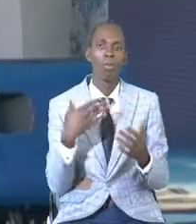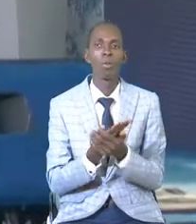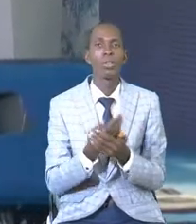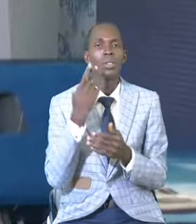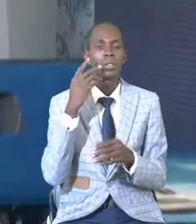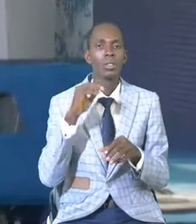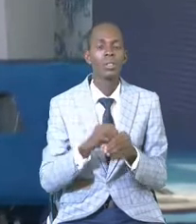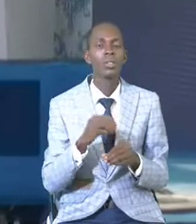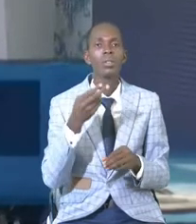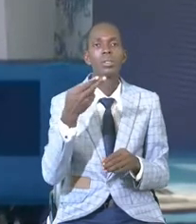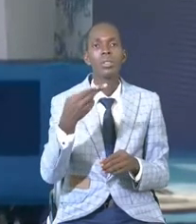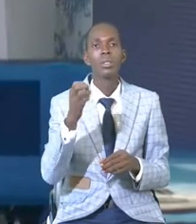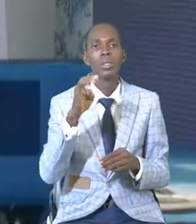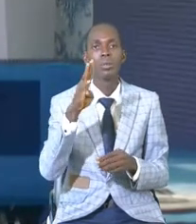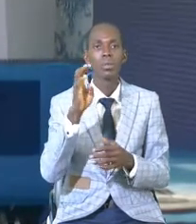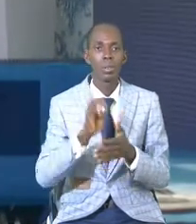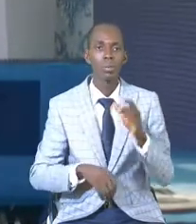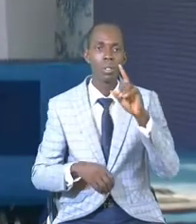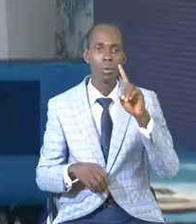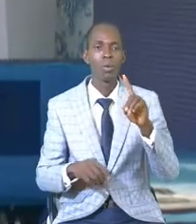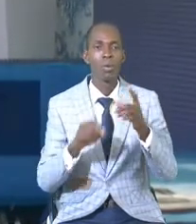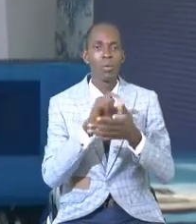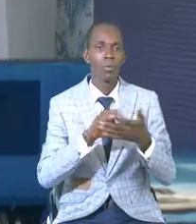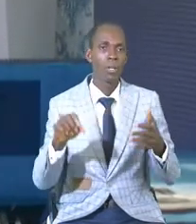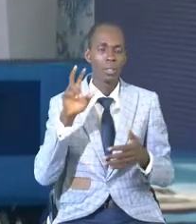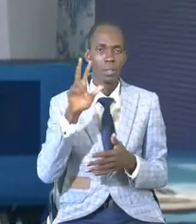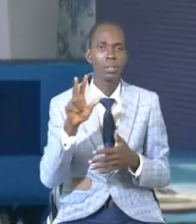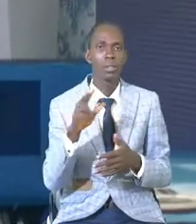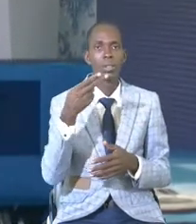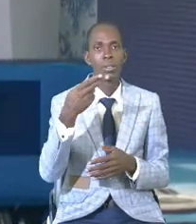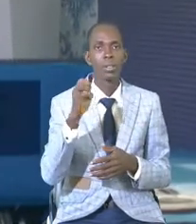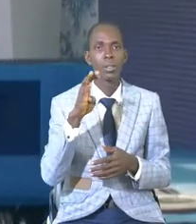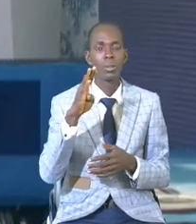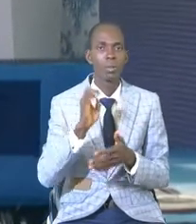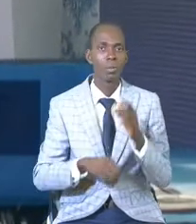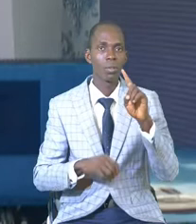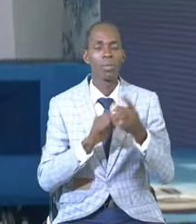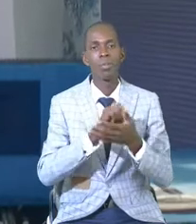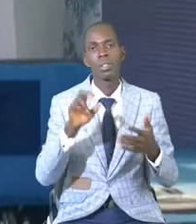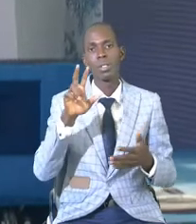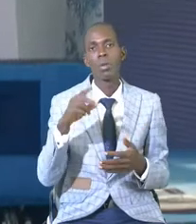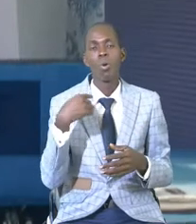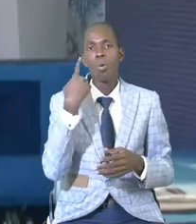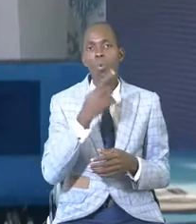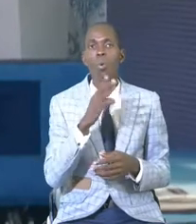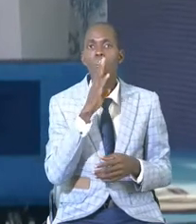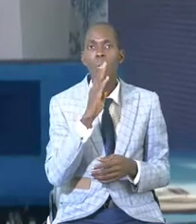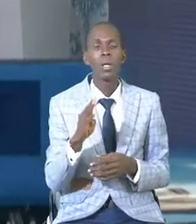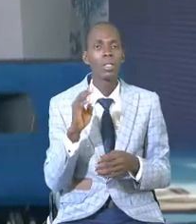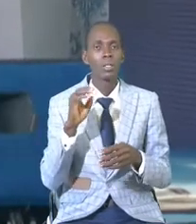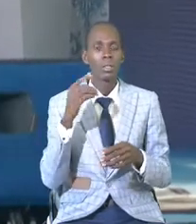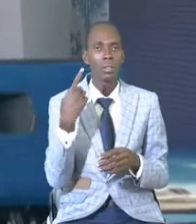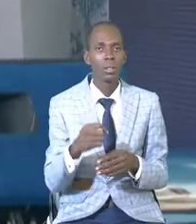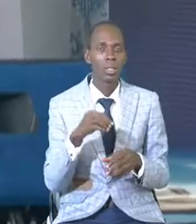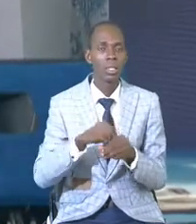chapter 1, verse 3 there. In verse 3, it tells us, who being the brightness